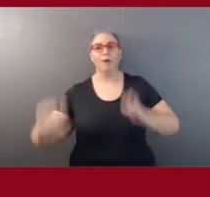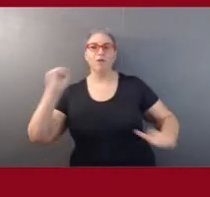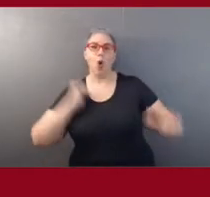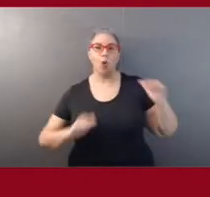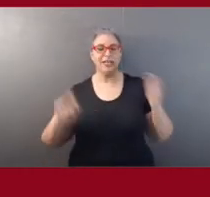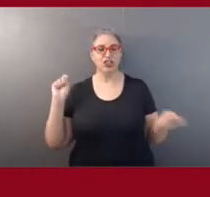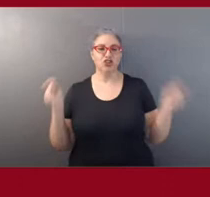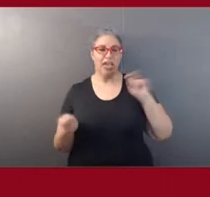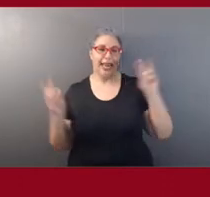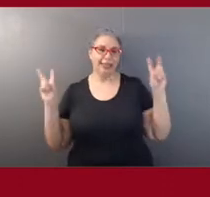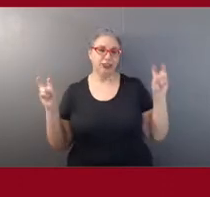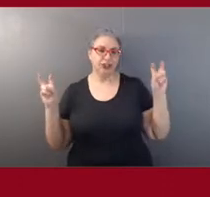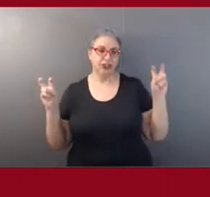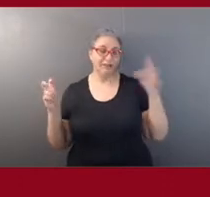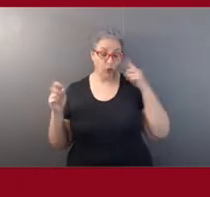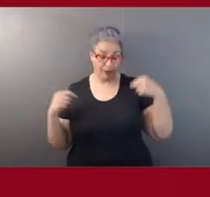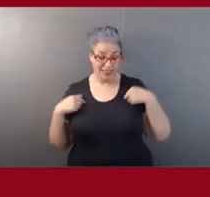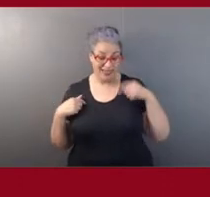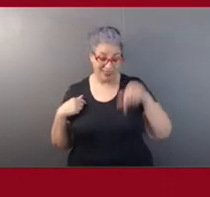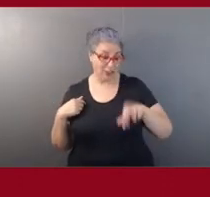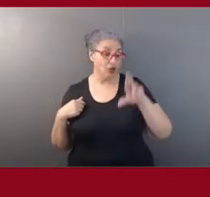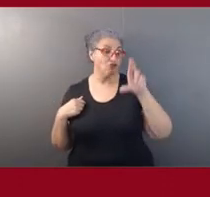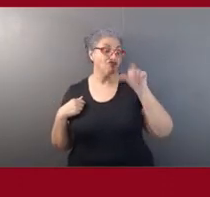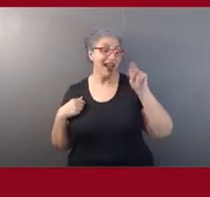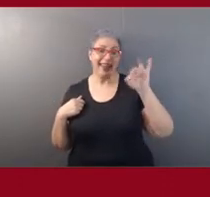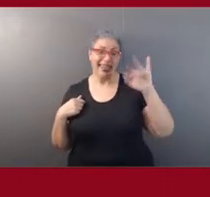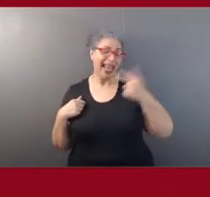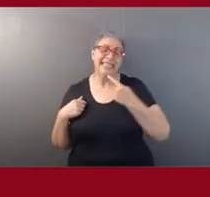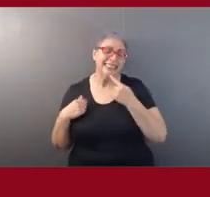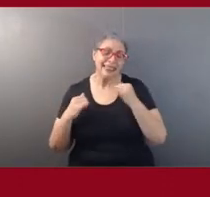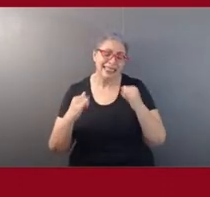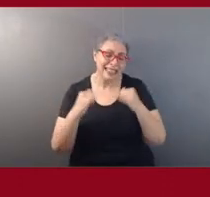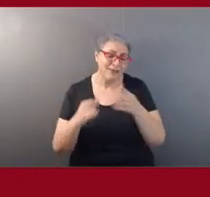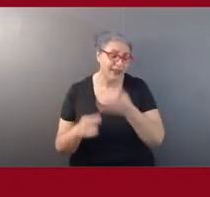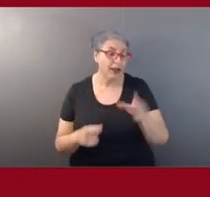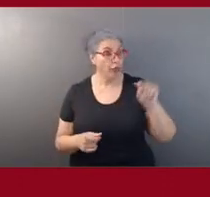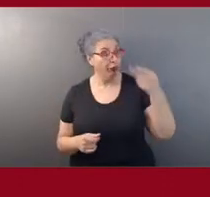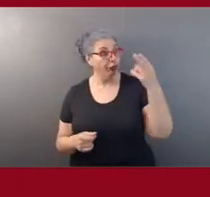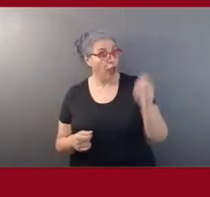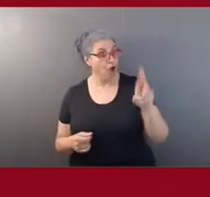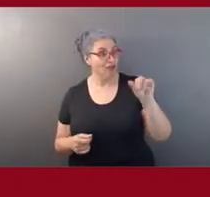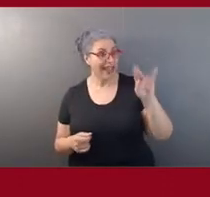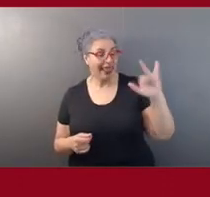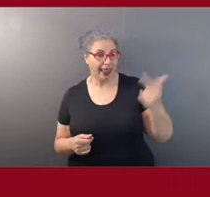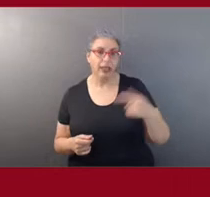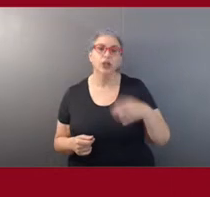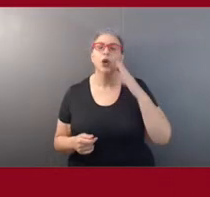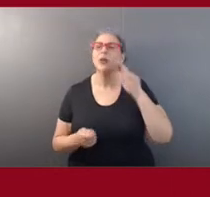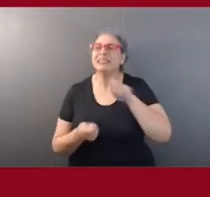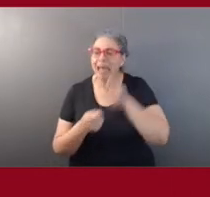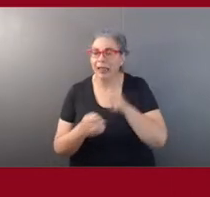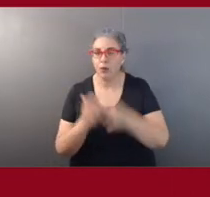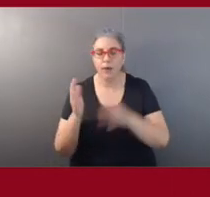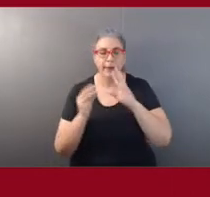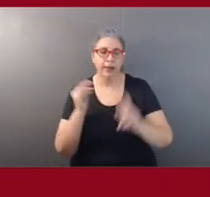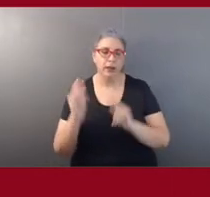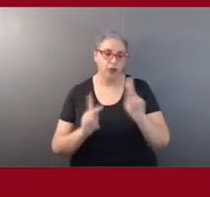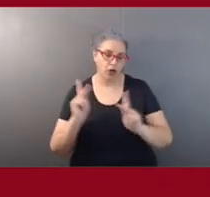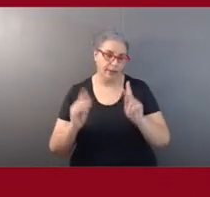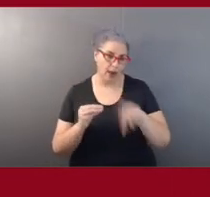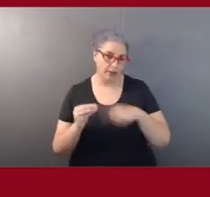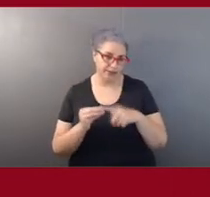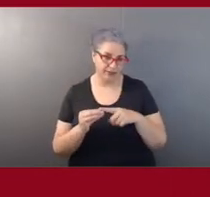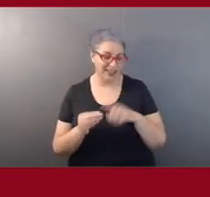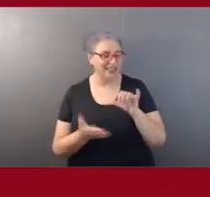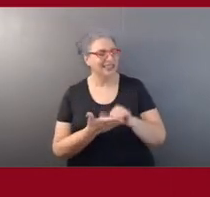for me, the reckoning, which we all, I say it as well, because it's the thing that you identify, you know exactly what folks are talking about, is really not so